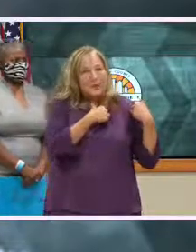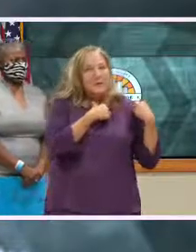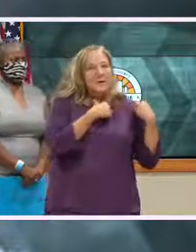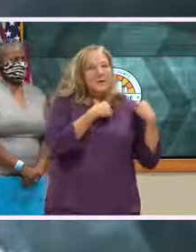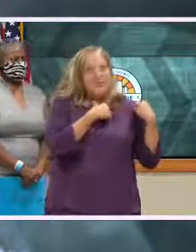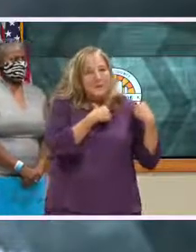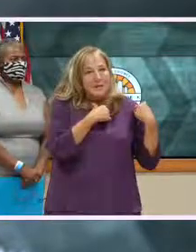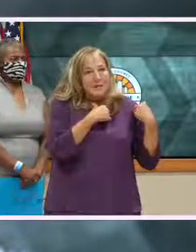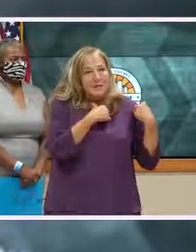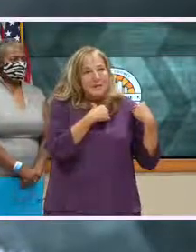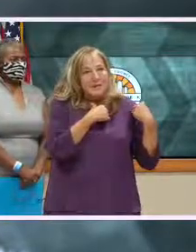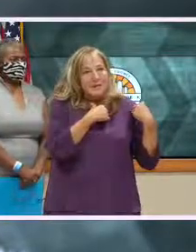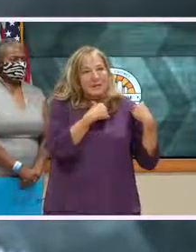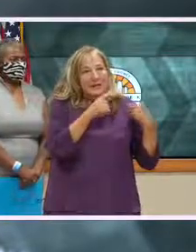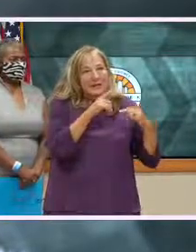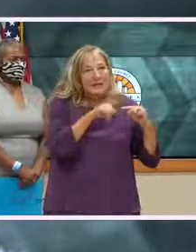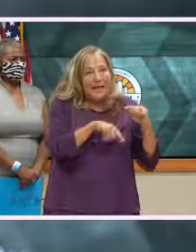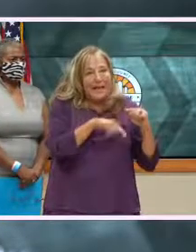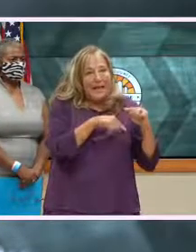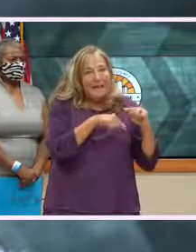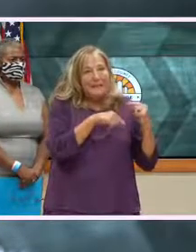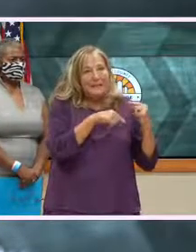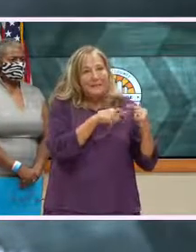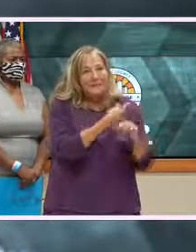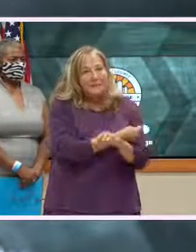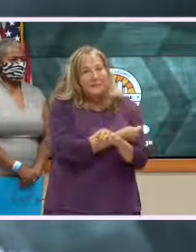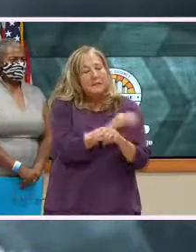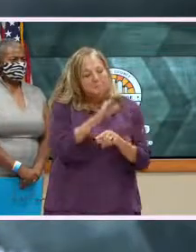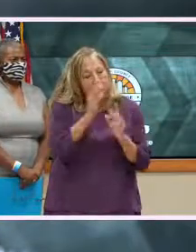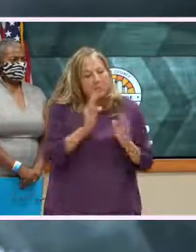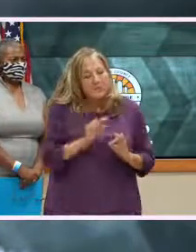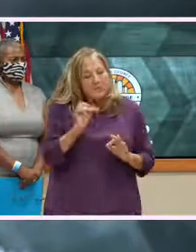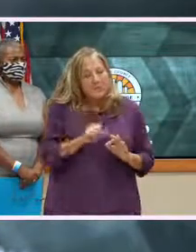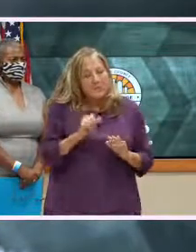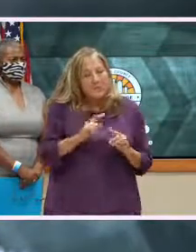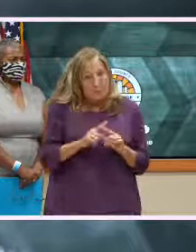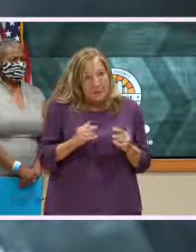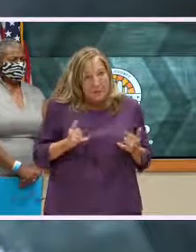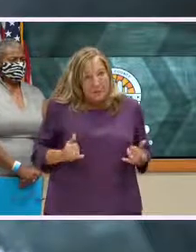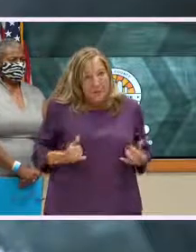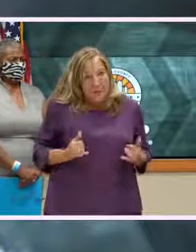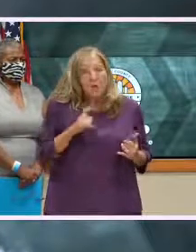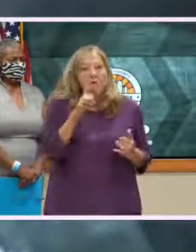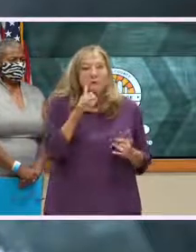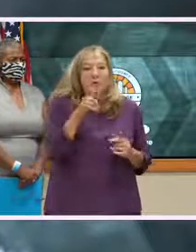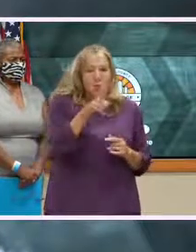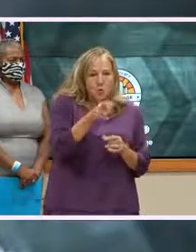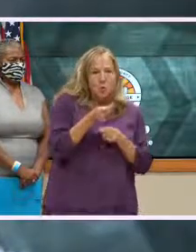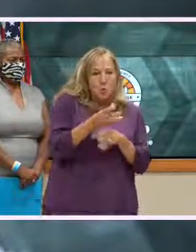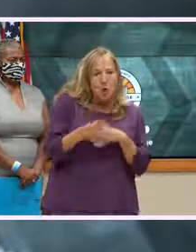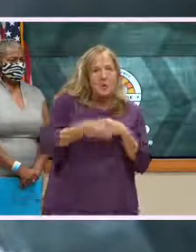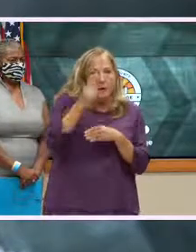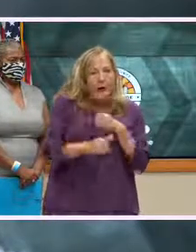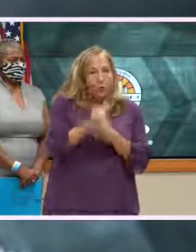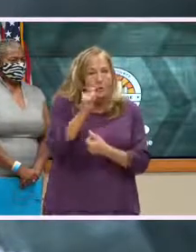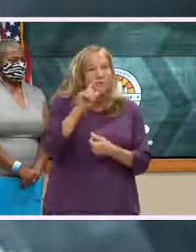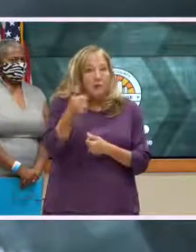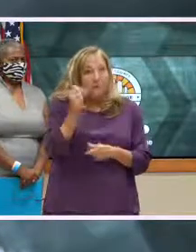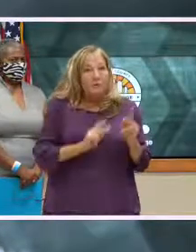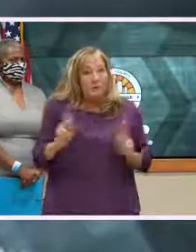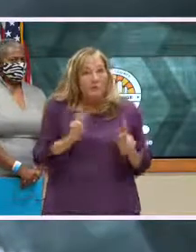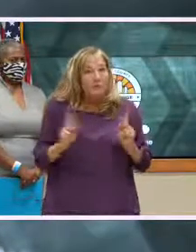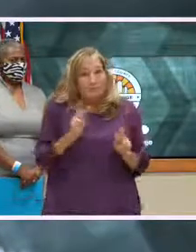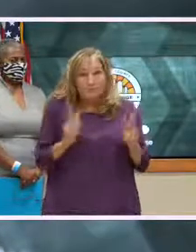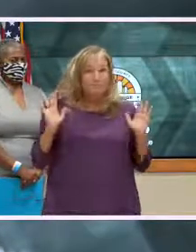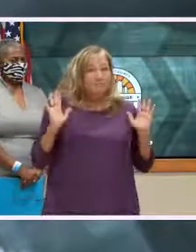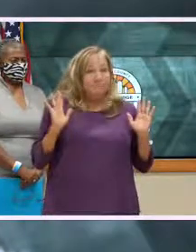of enabling this virus, enabling these hospitalizations, and enabling these deaths. And so